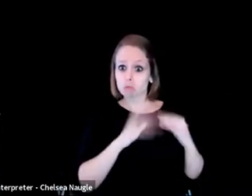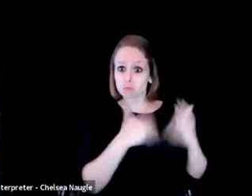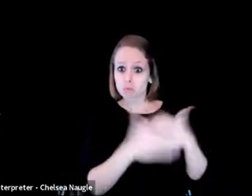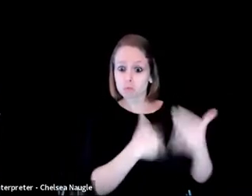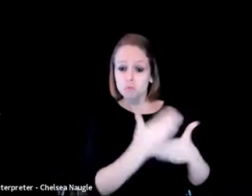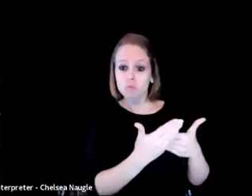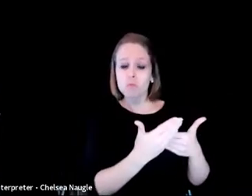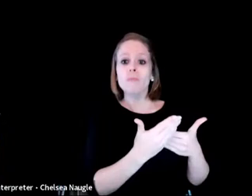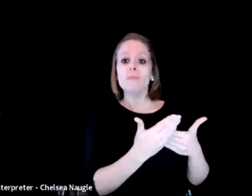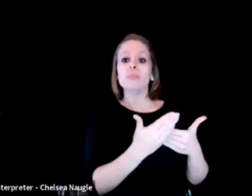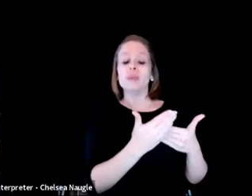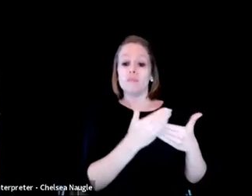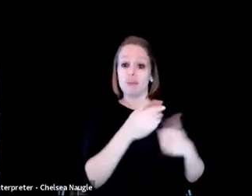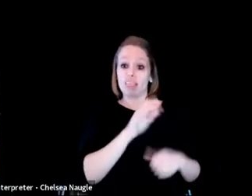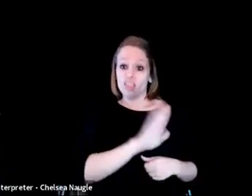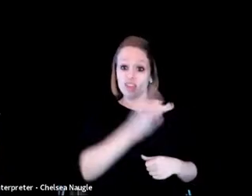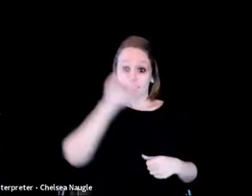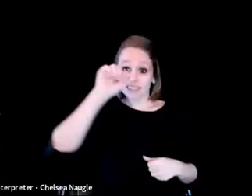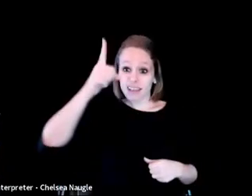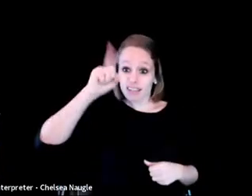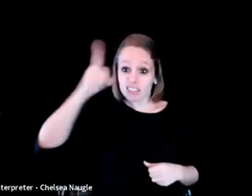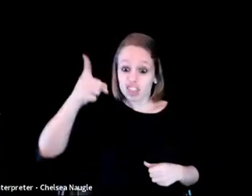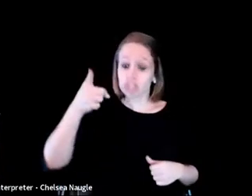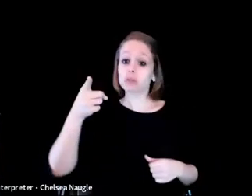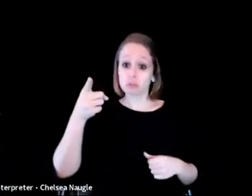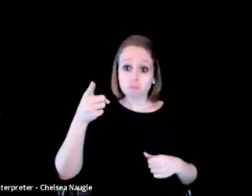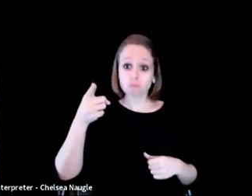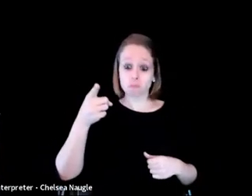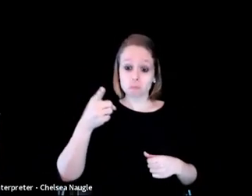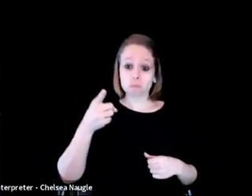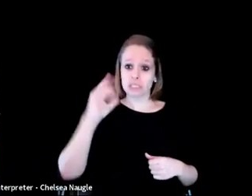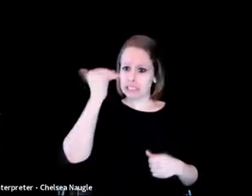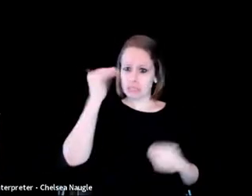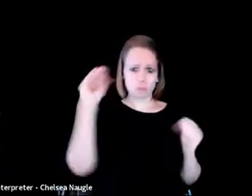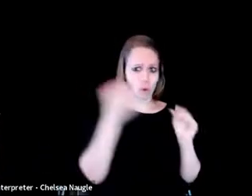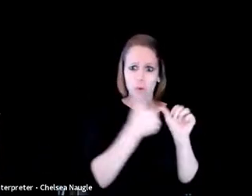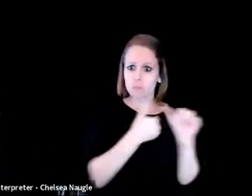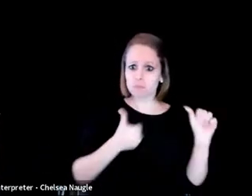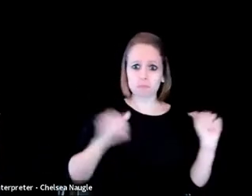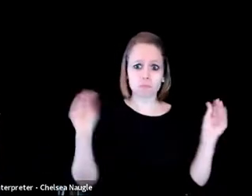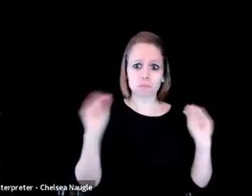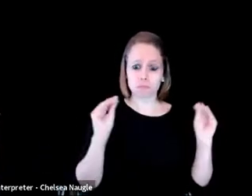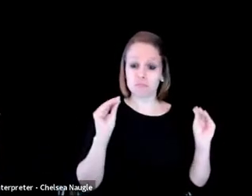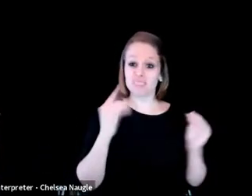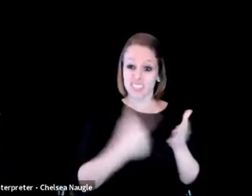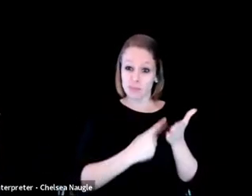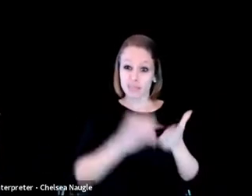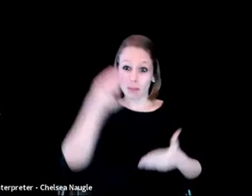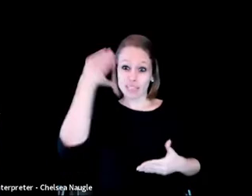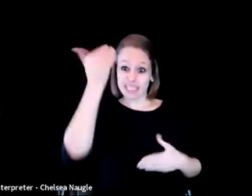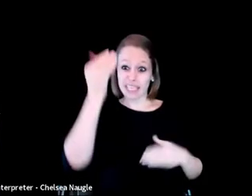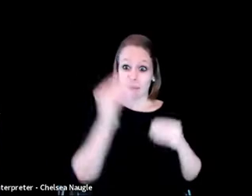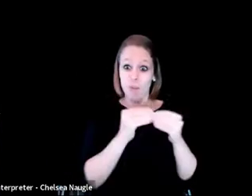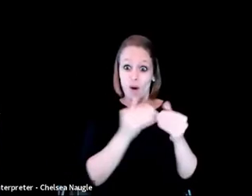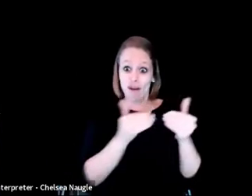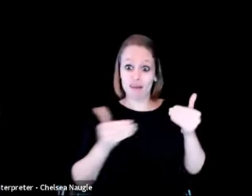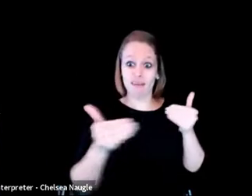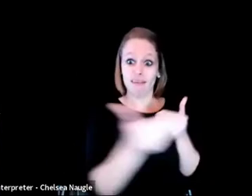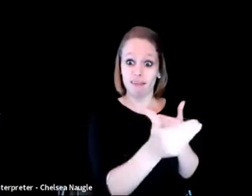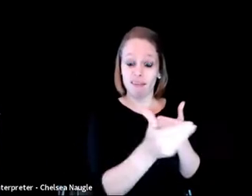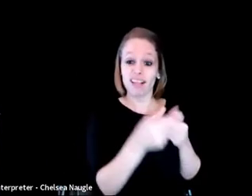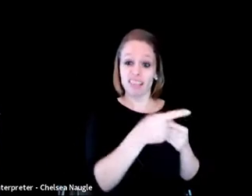they're demonstrating their intelligence, they're not showing any delay. In fact, sometimes they seem ahead of their peers. They read earlier. They